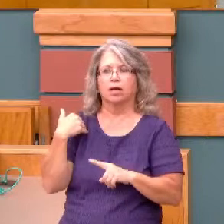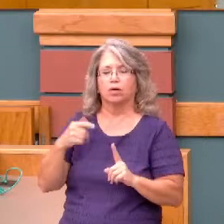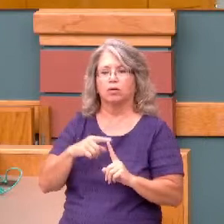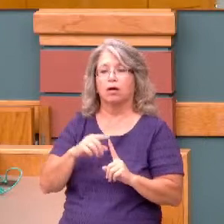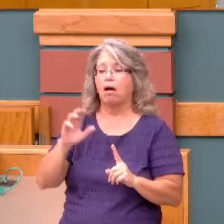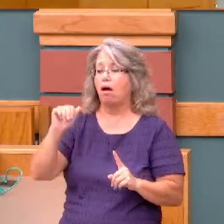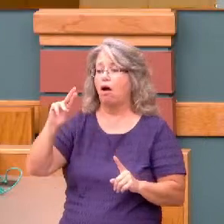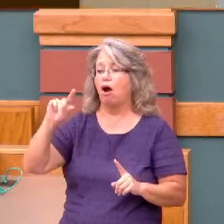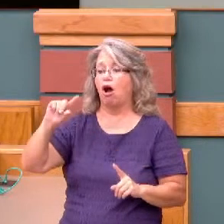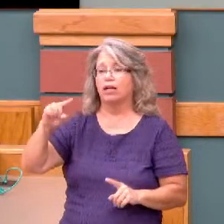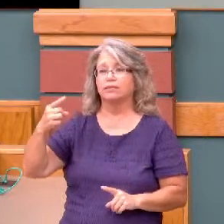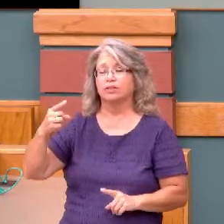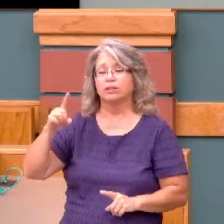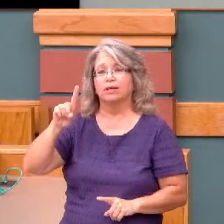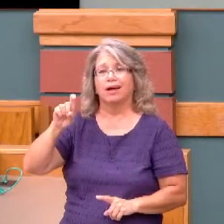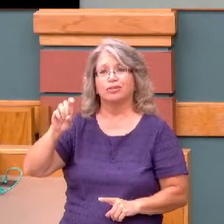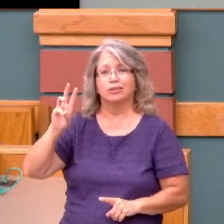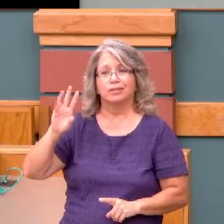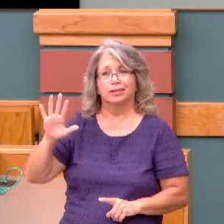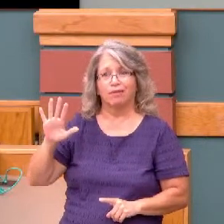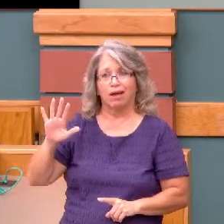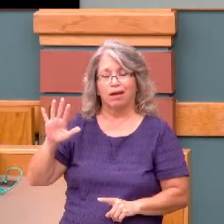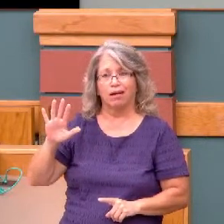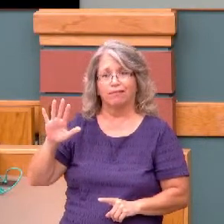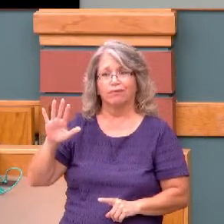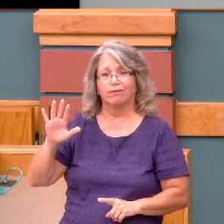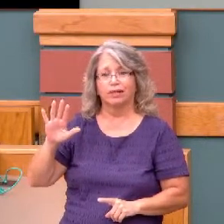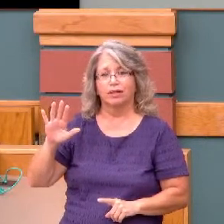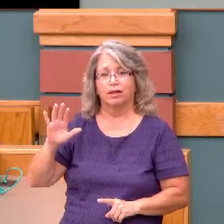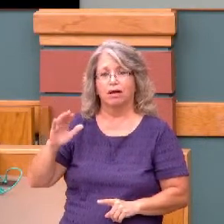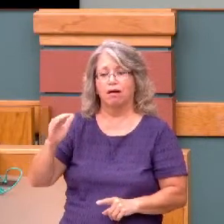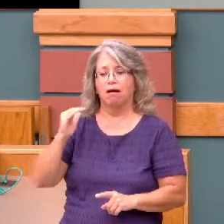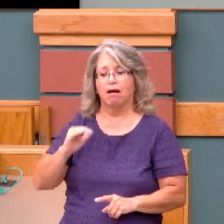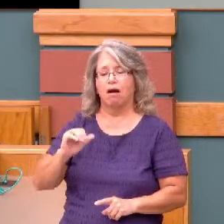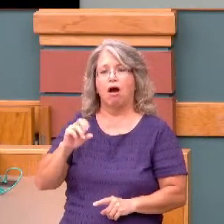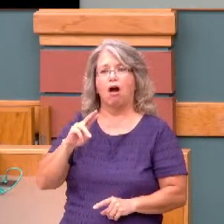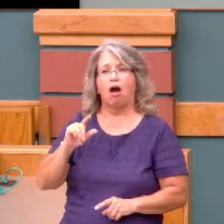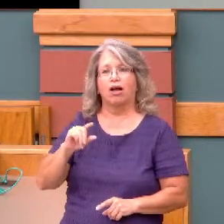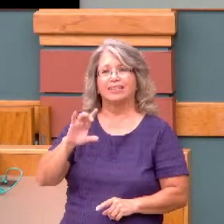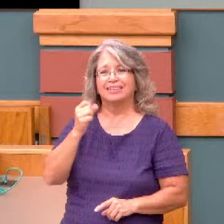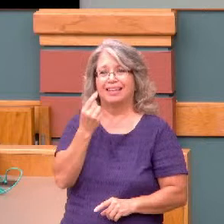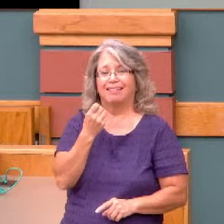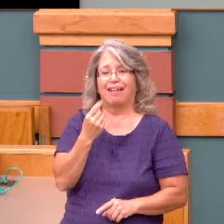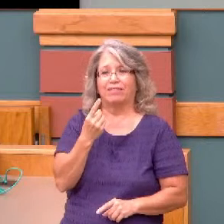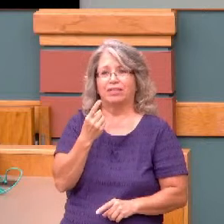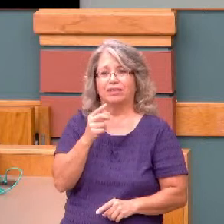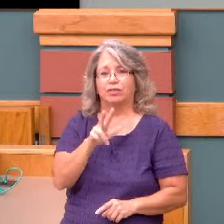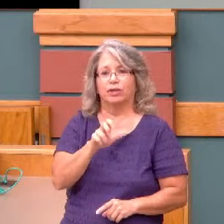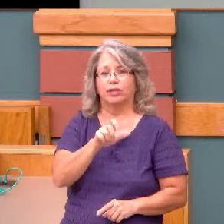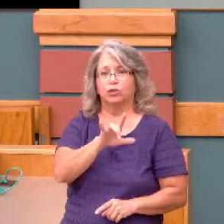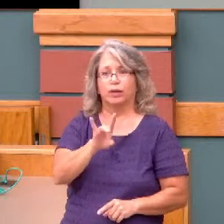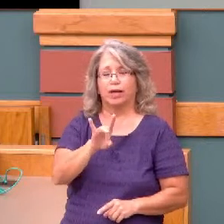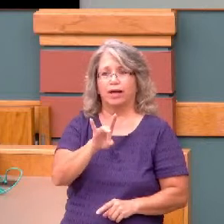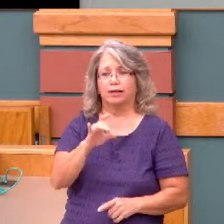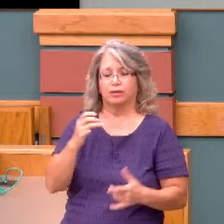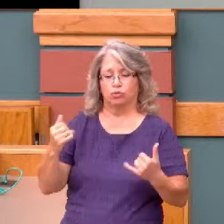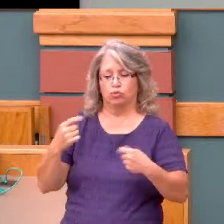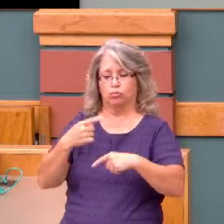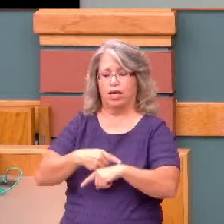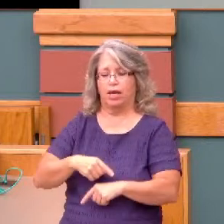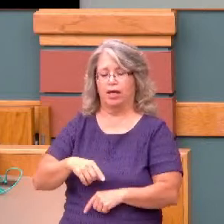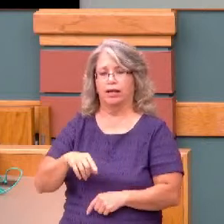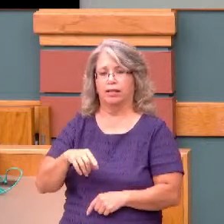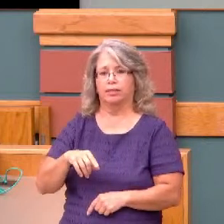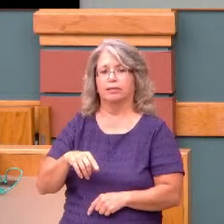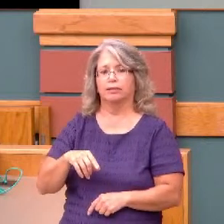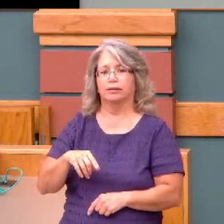August 1st, we had 165. By August 11th, we're at 328. And today, 25